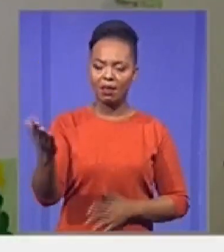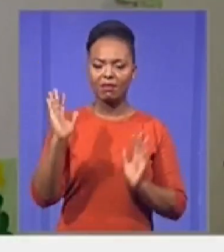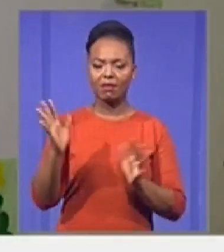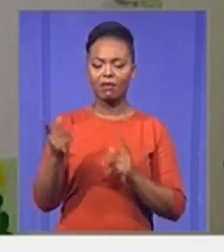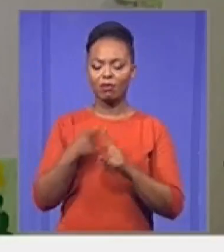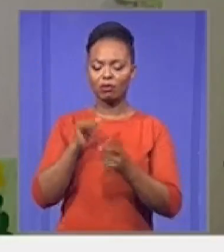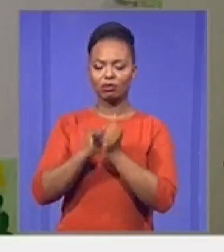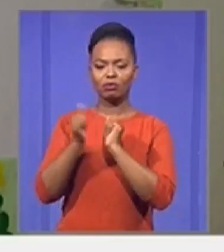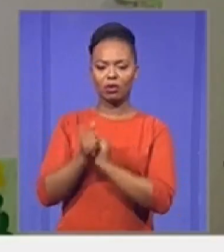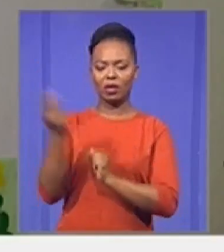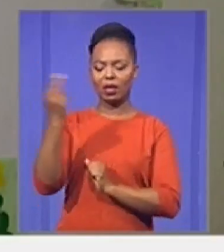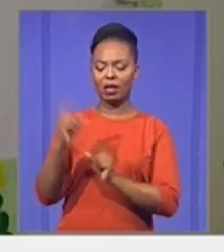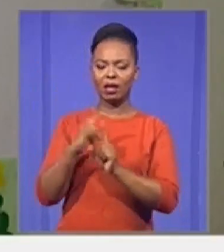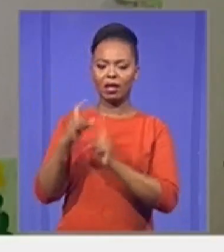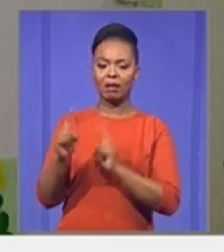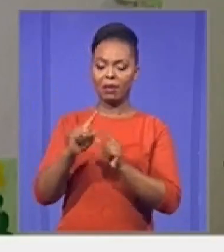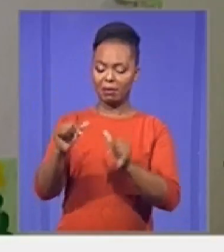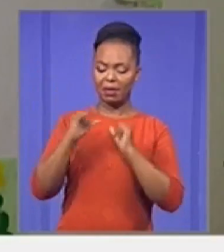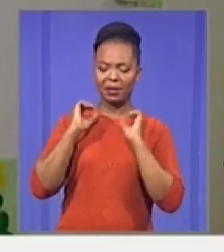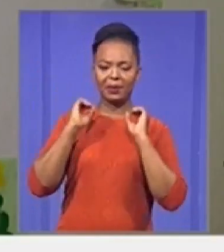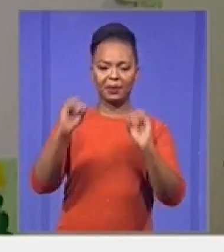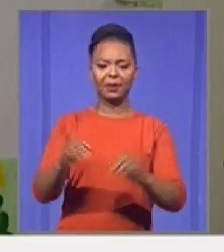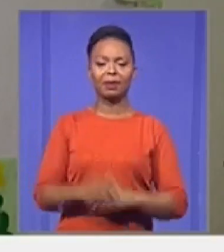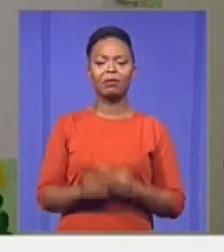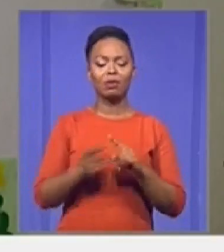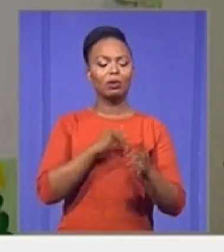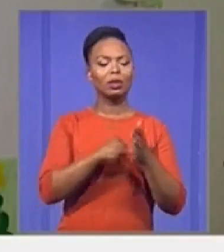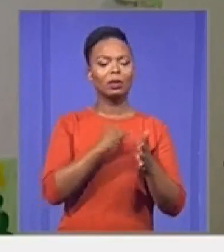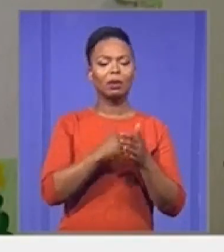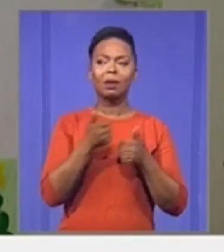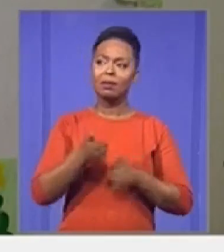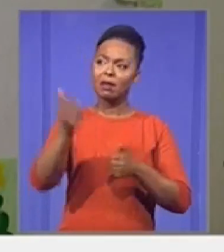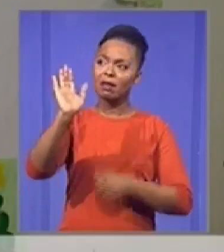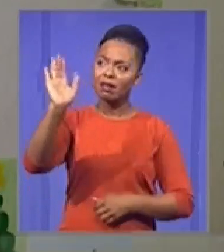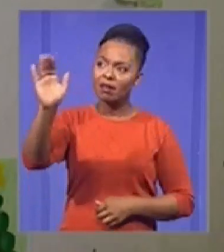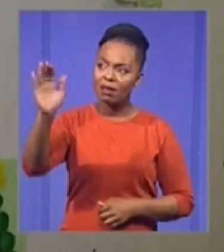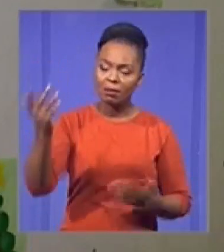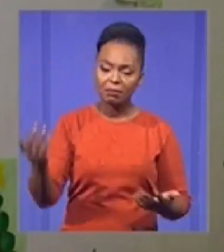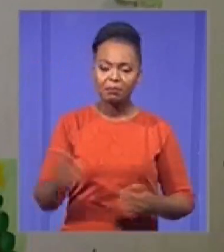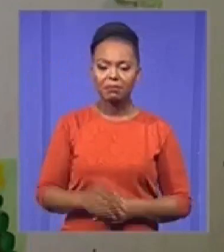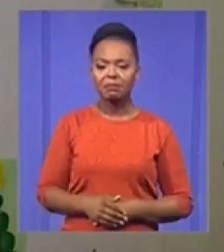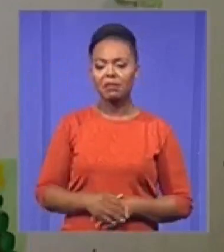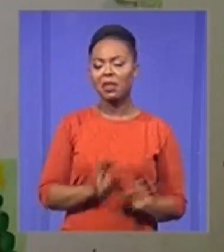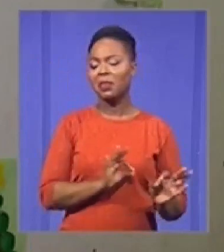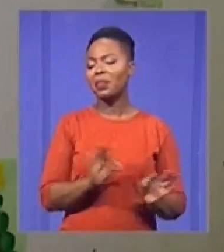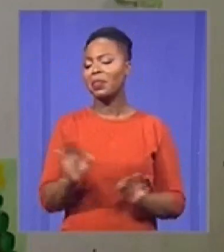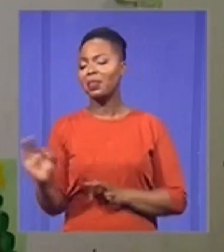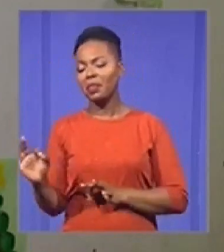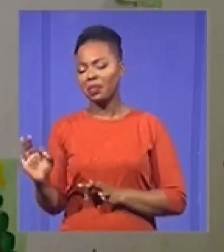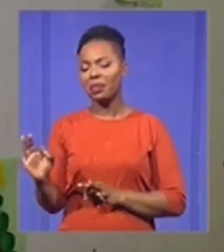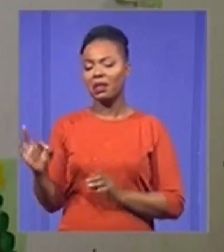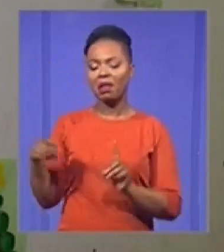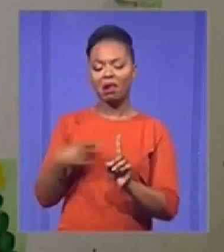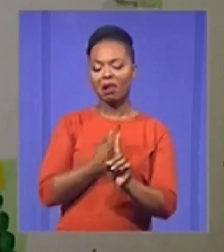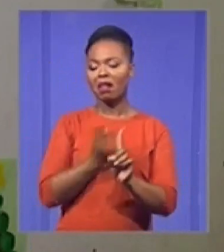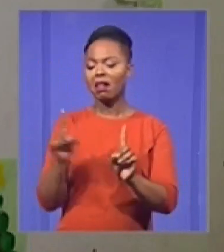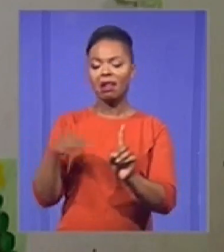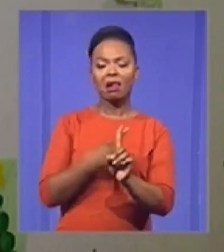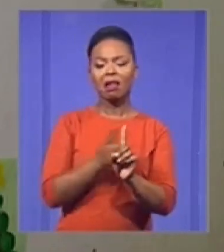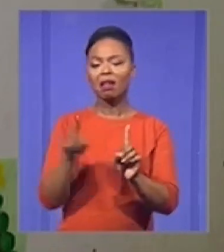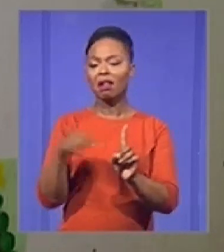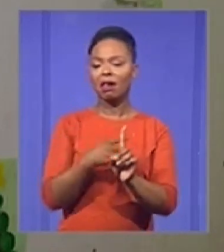Culture. They never come back to us. In January we went back to them again, and then the team from pillar to post, and at